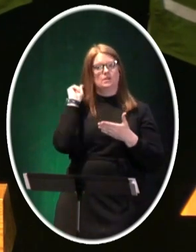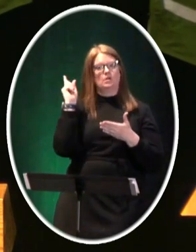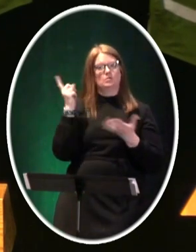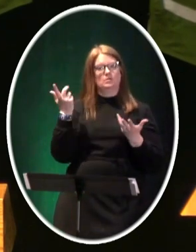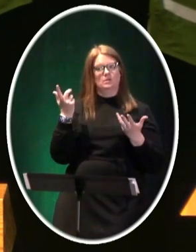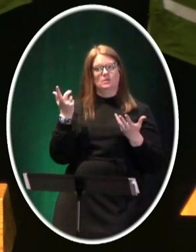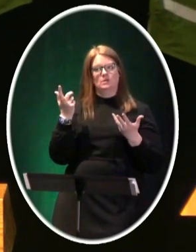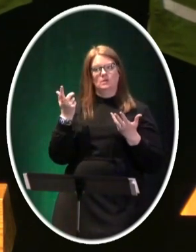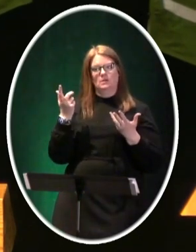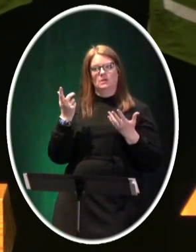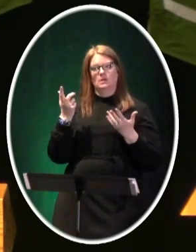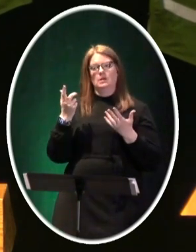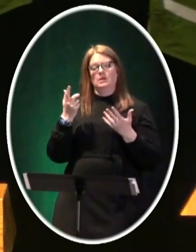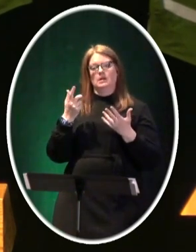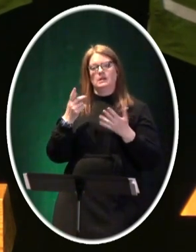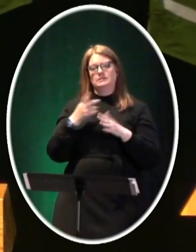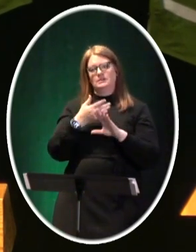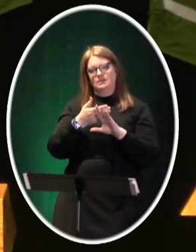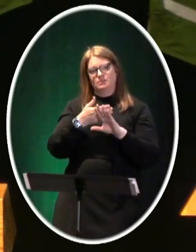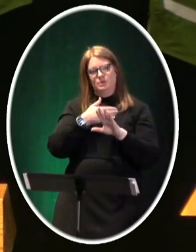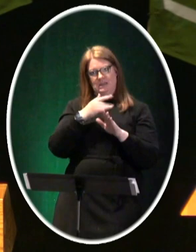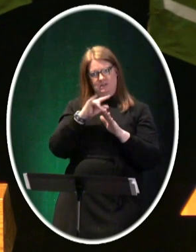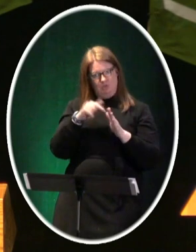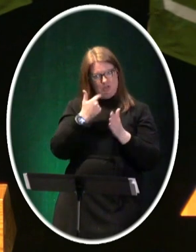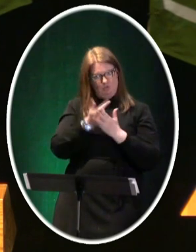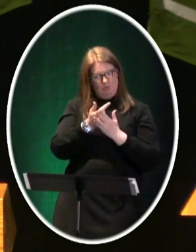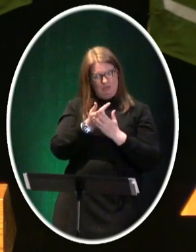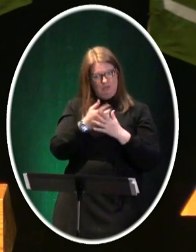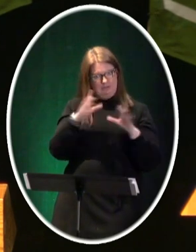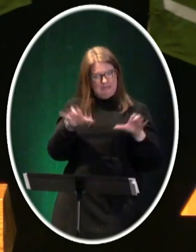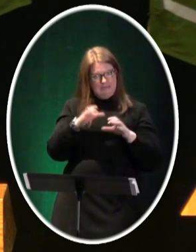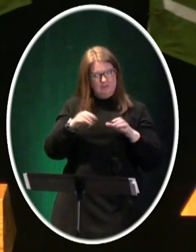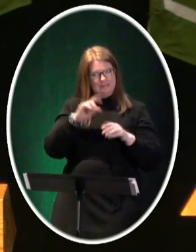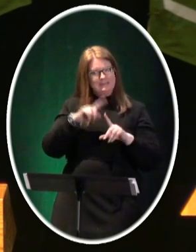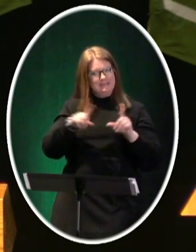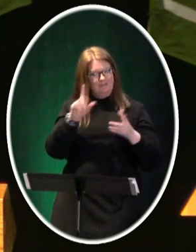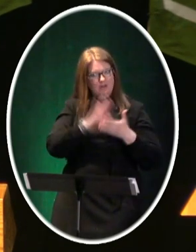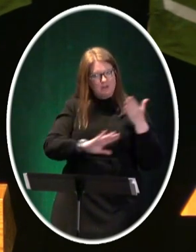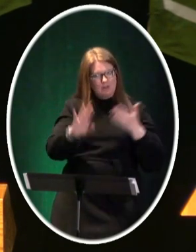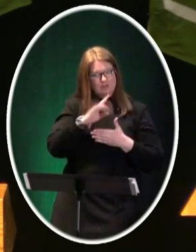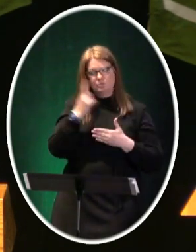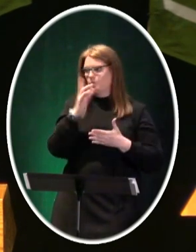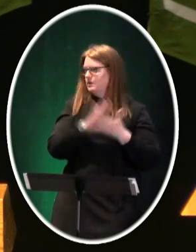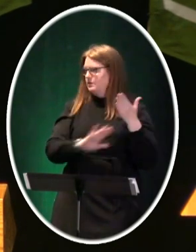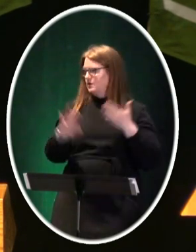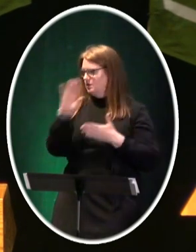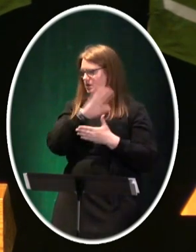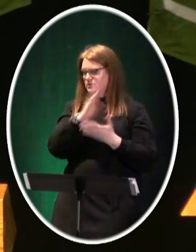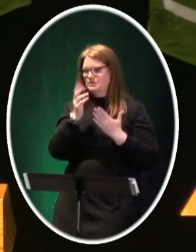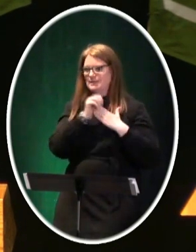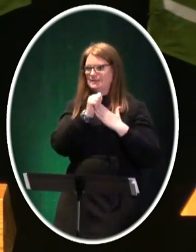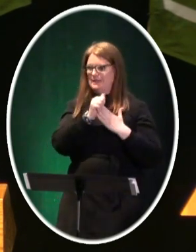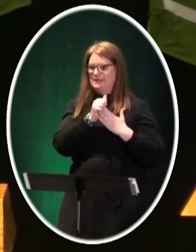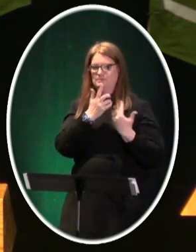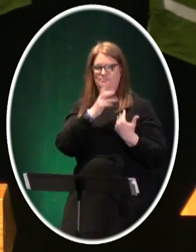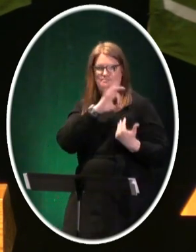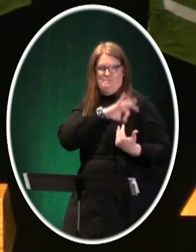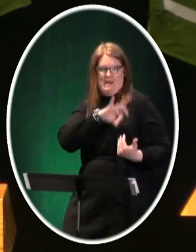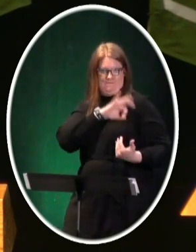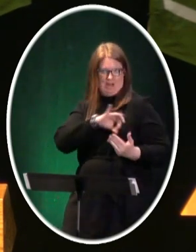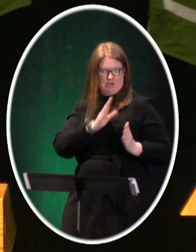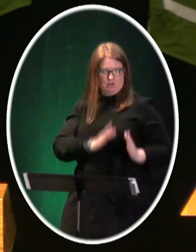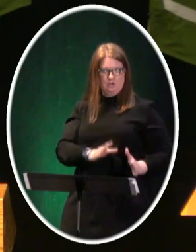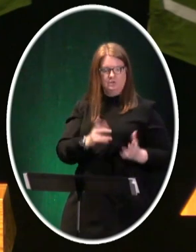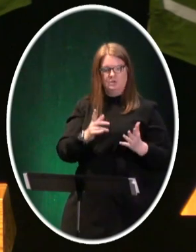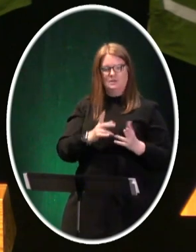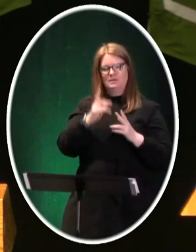time in the pre-commencement activities at another college here in Bismarck. One of the college's lead benefactors was being honored with an